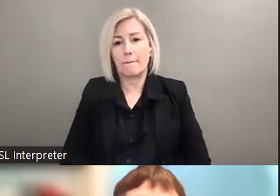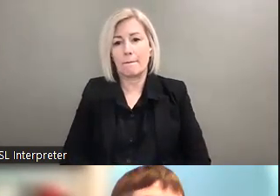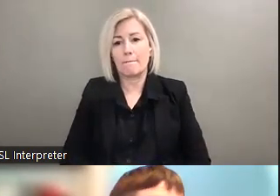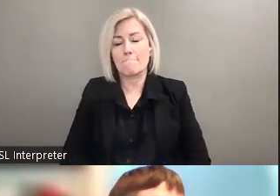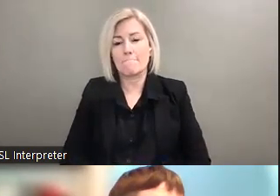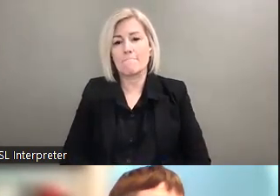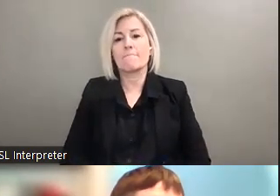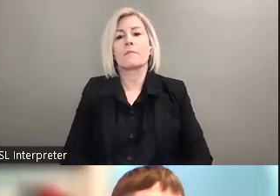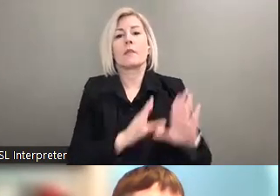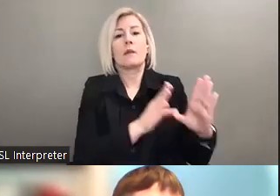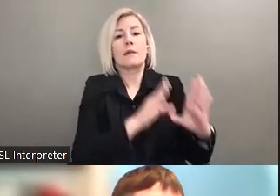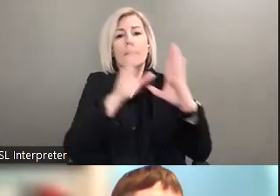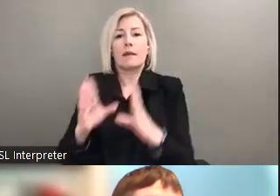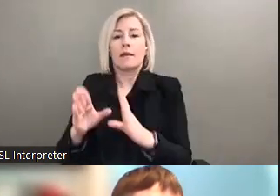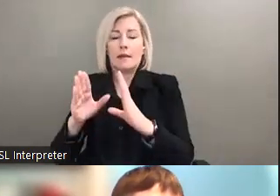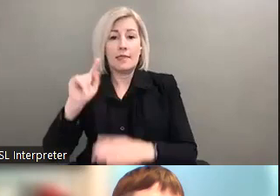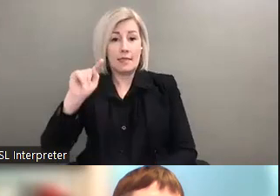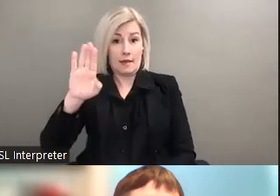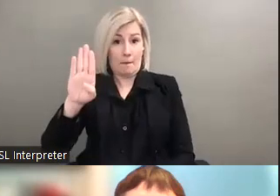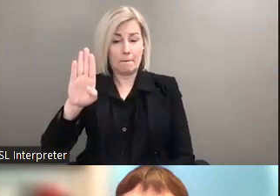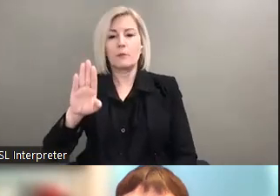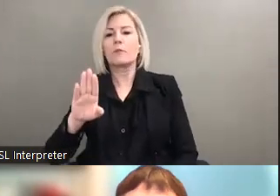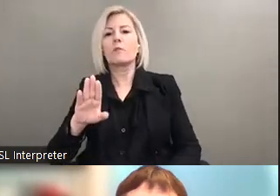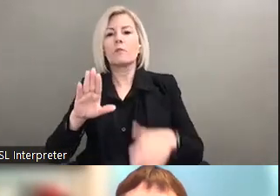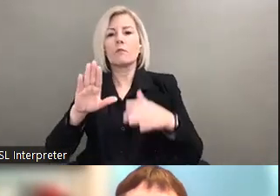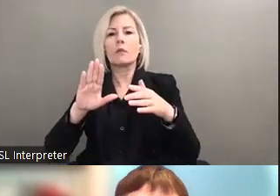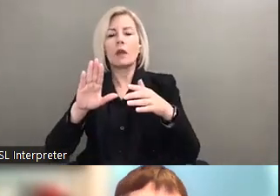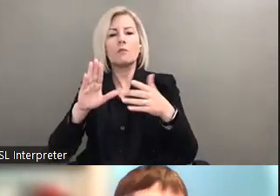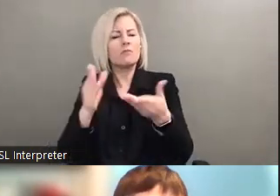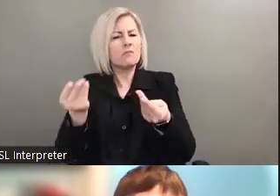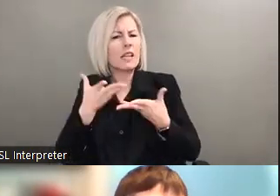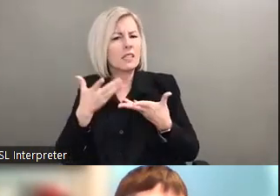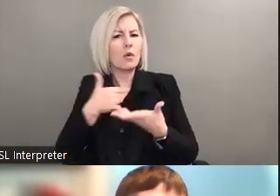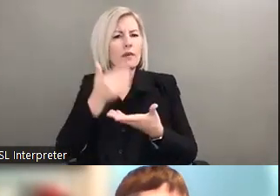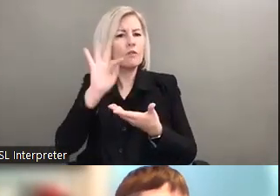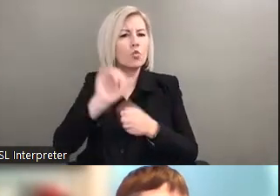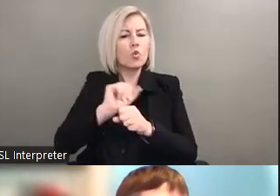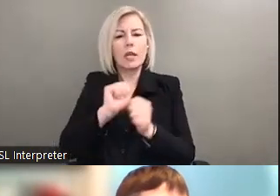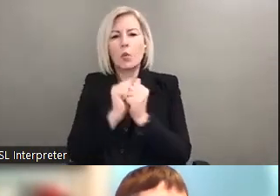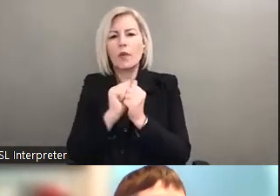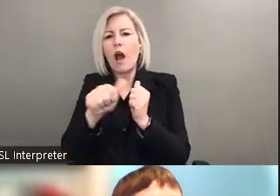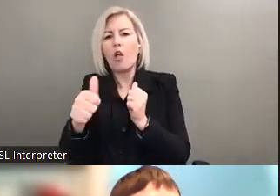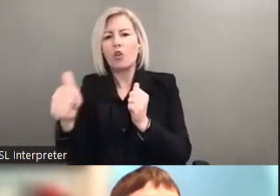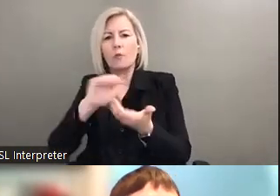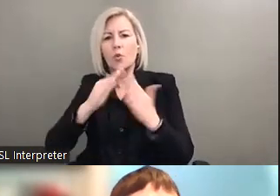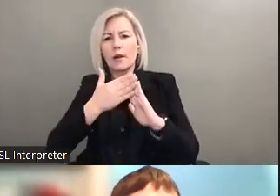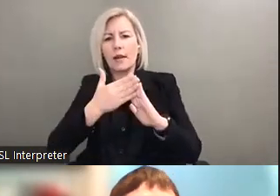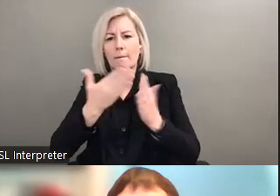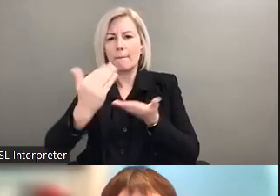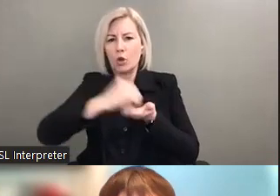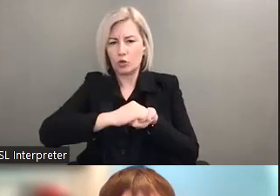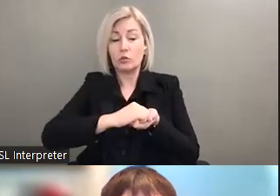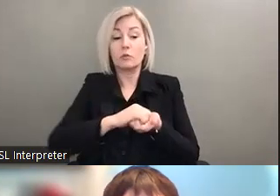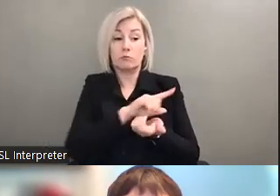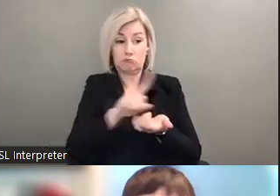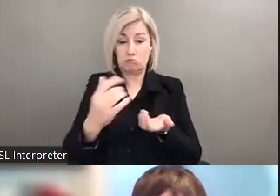The next tab is there for you to let us know if you're working with any community partners for this project. These partners can